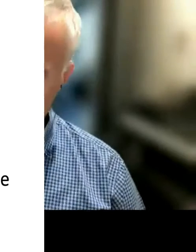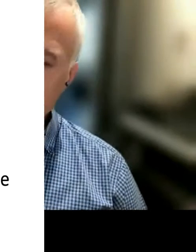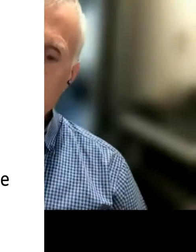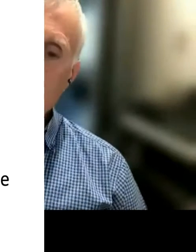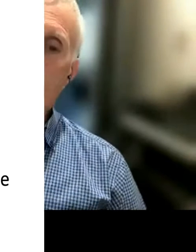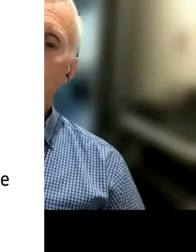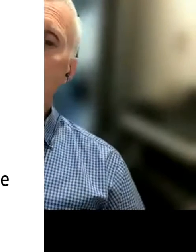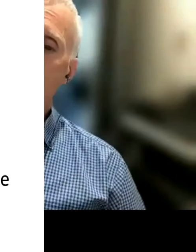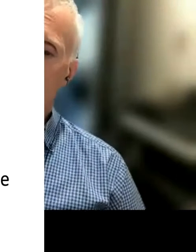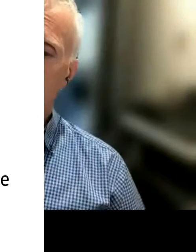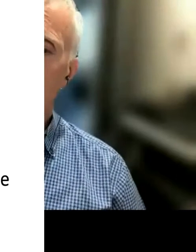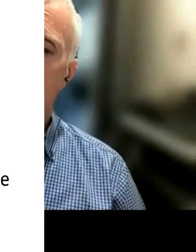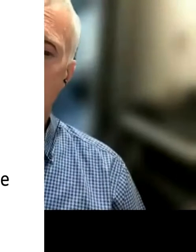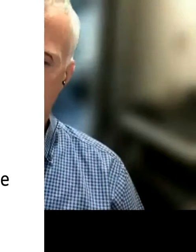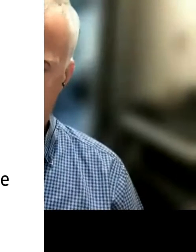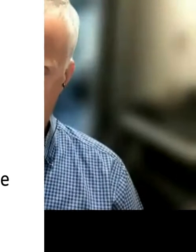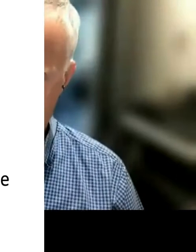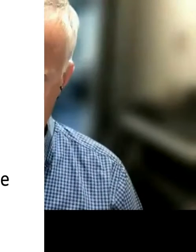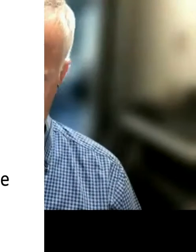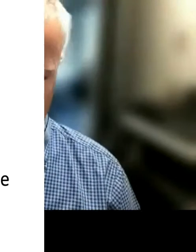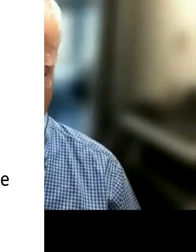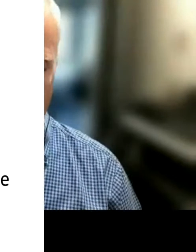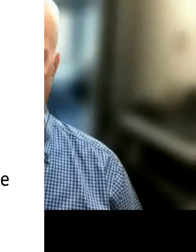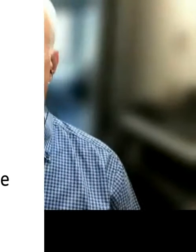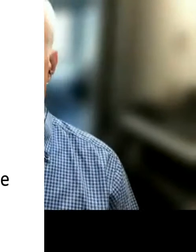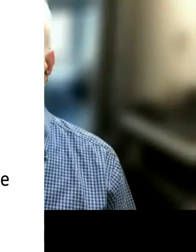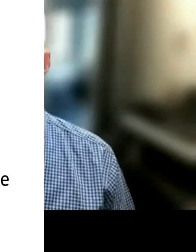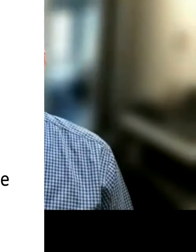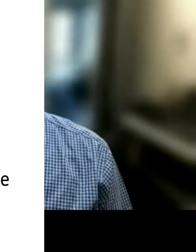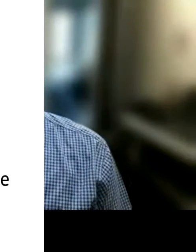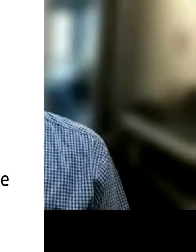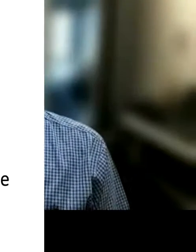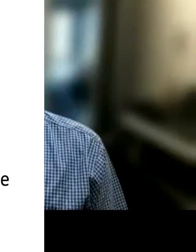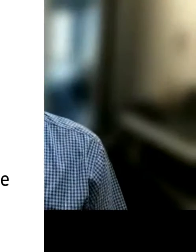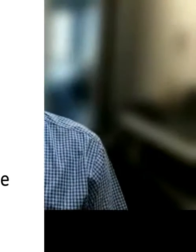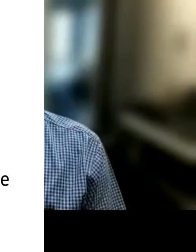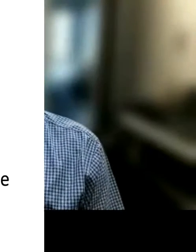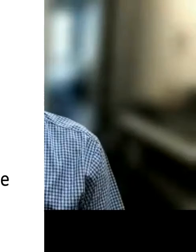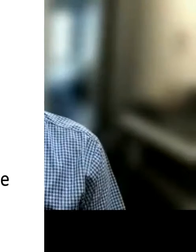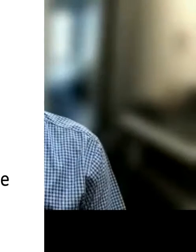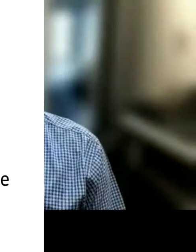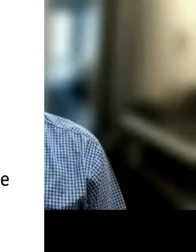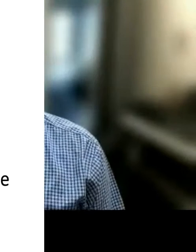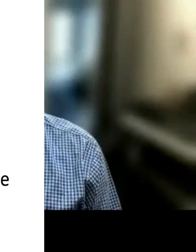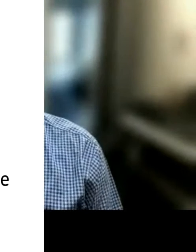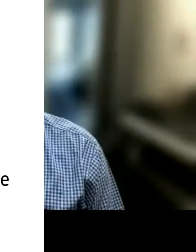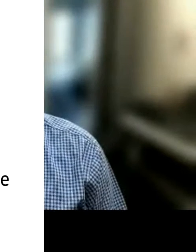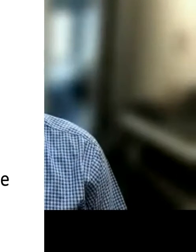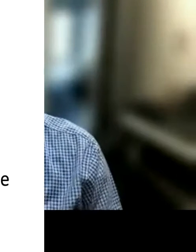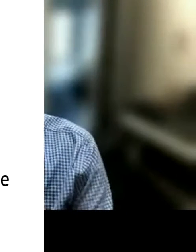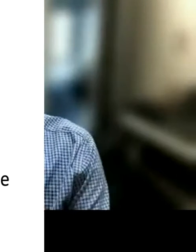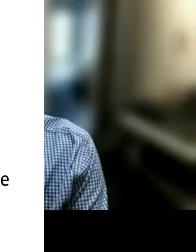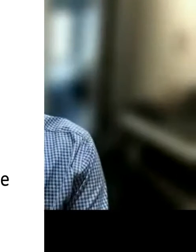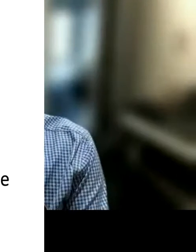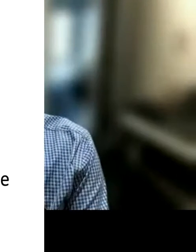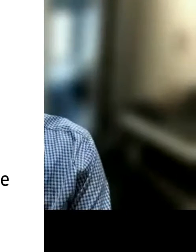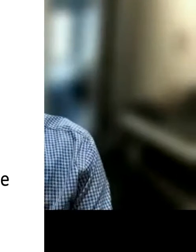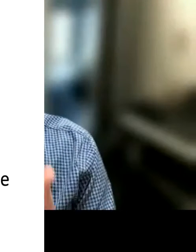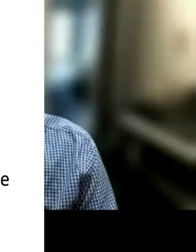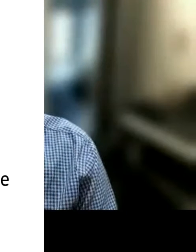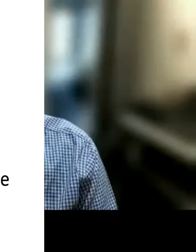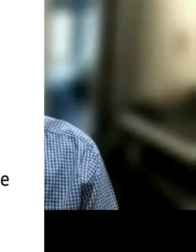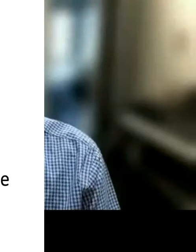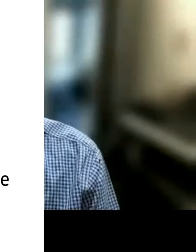protection involves supporting participation by providing those needed supports for people to